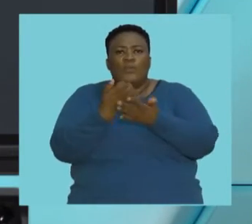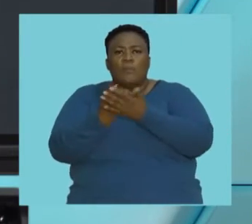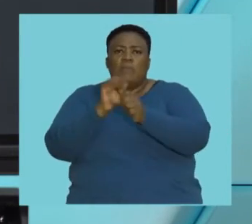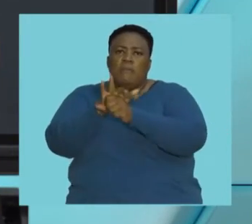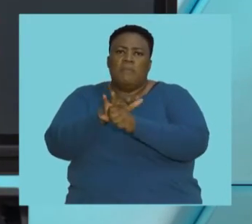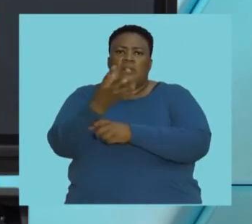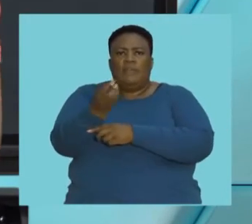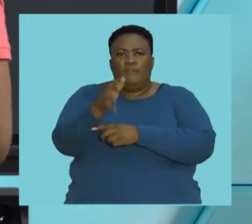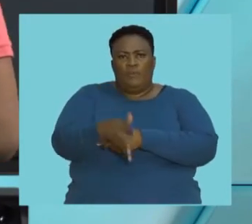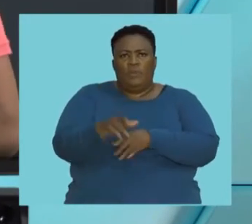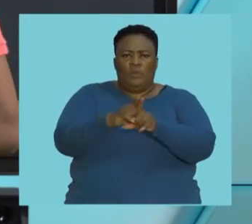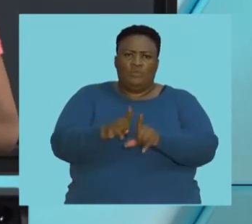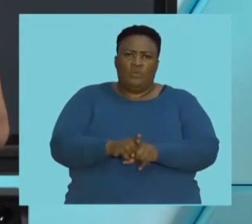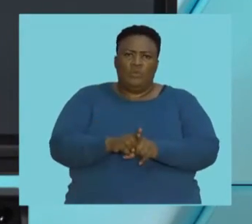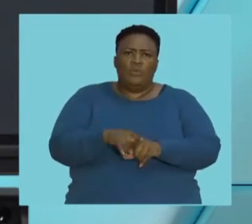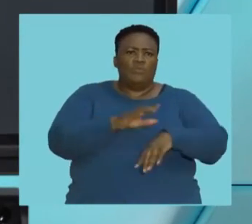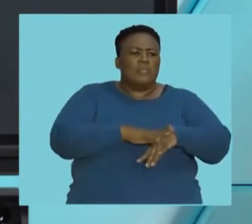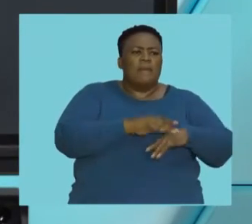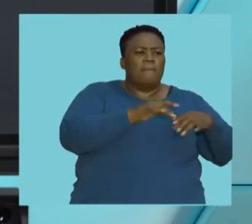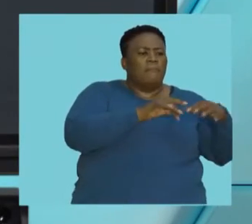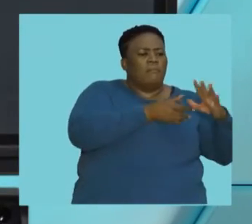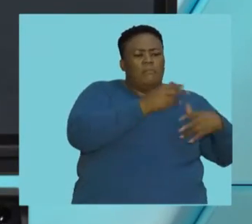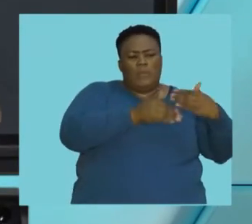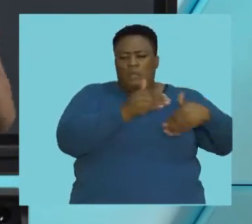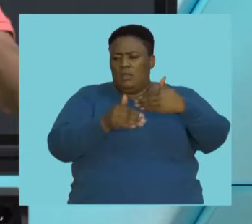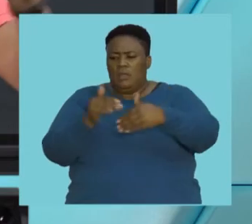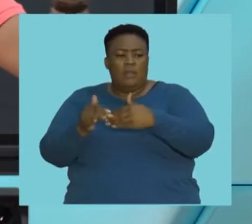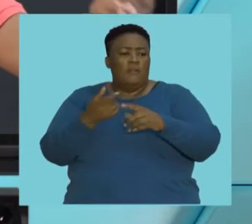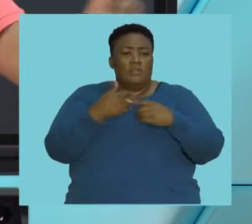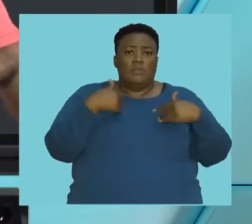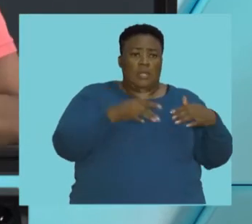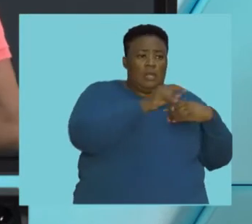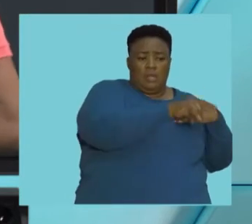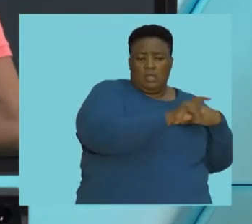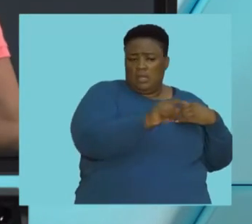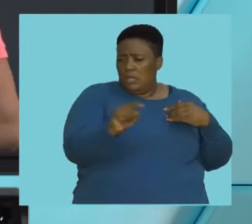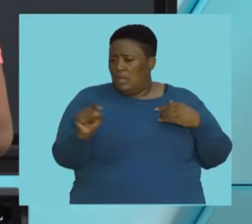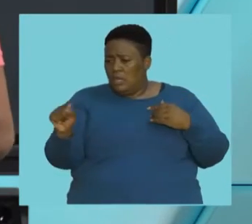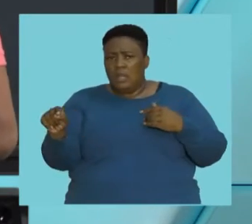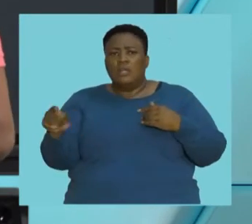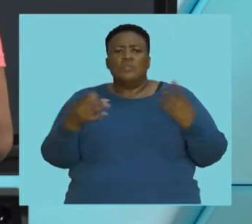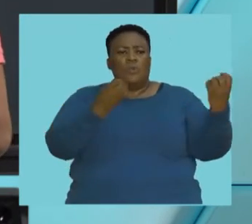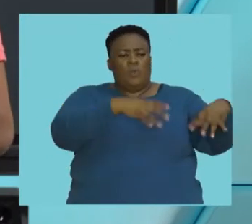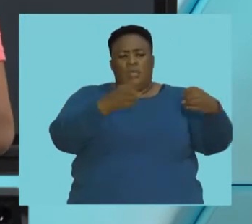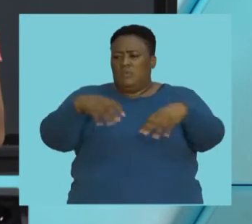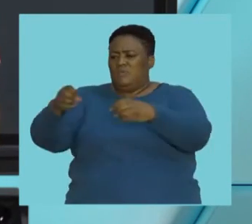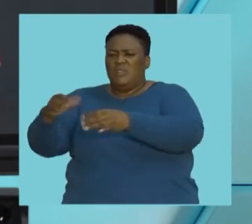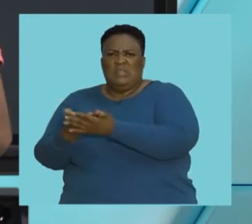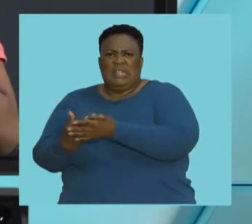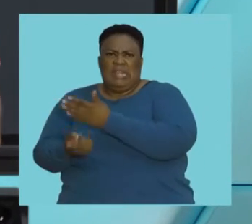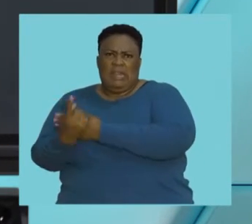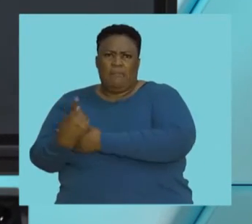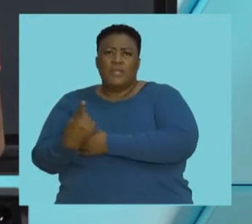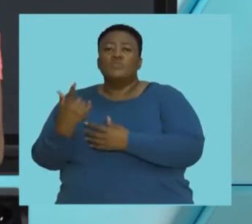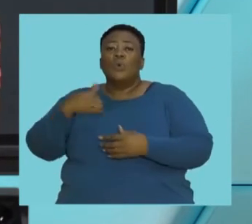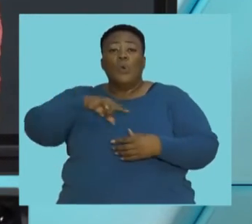but there's an economic impact on throughout the chain line and the processing of food. And so this is significant in us trying